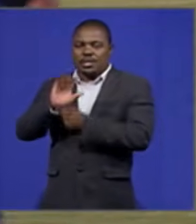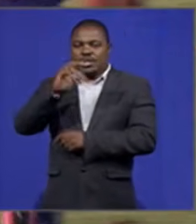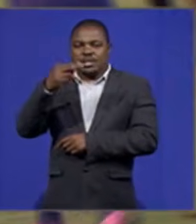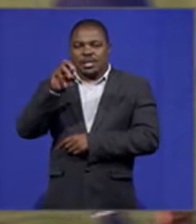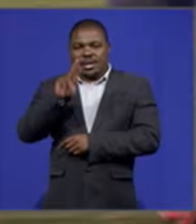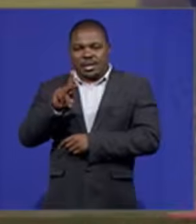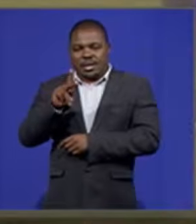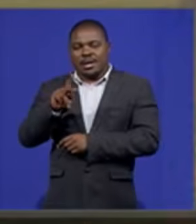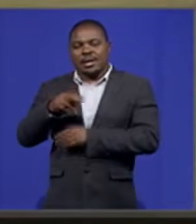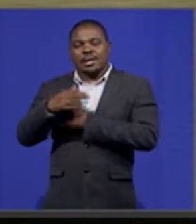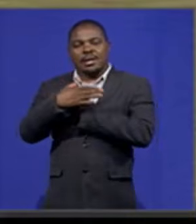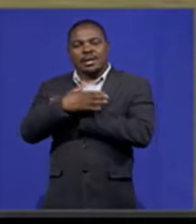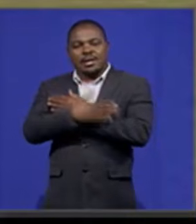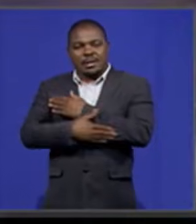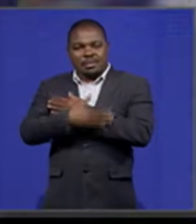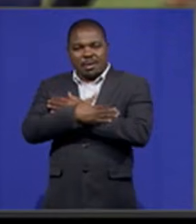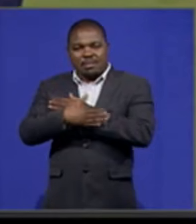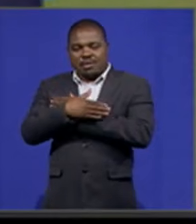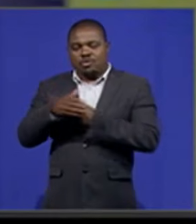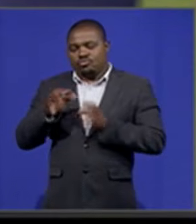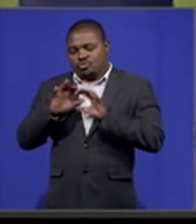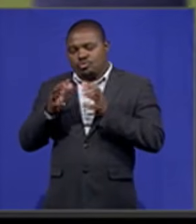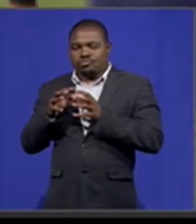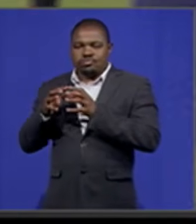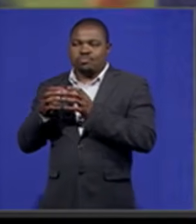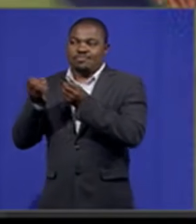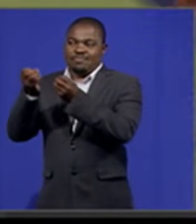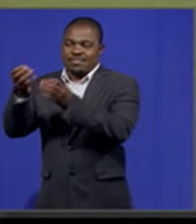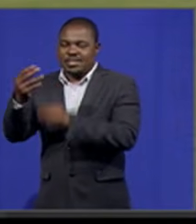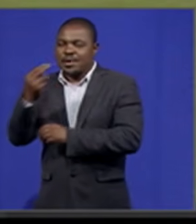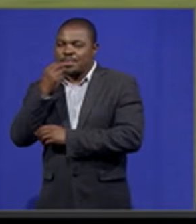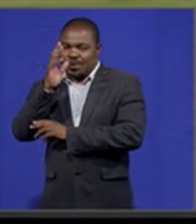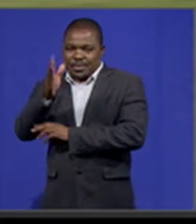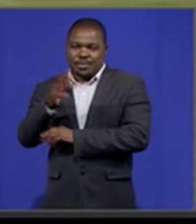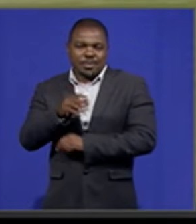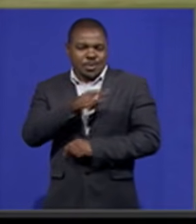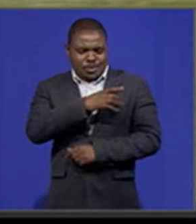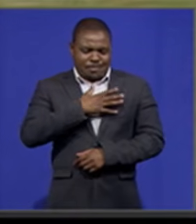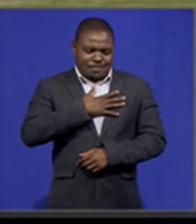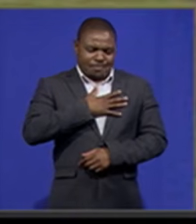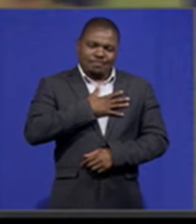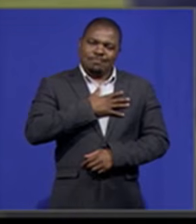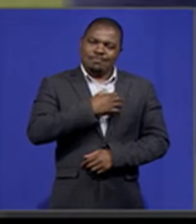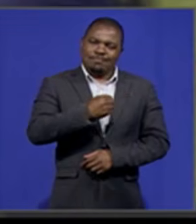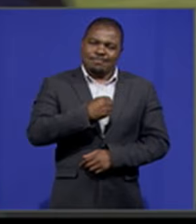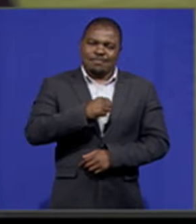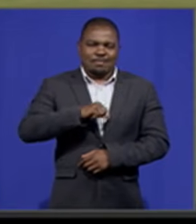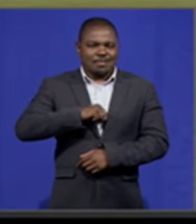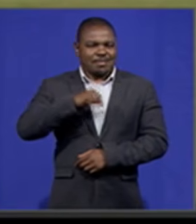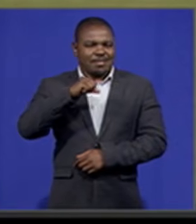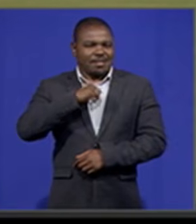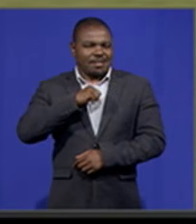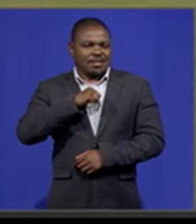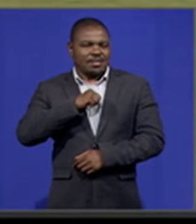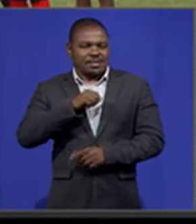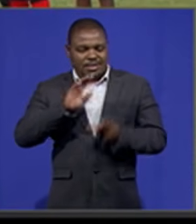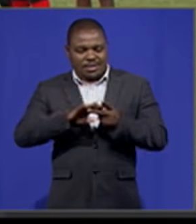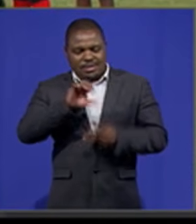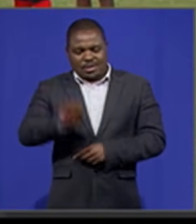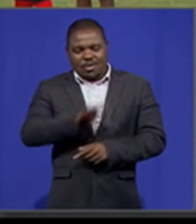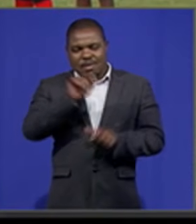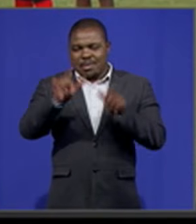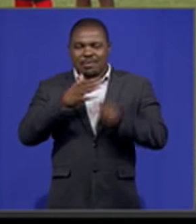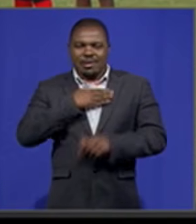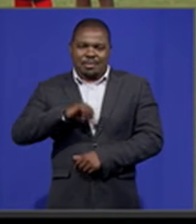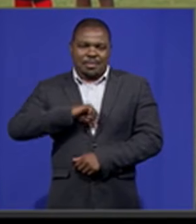la Mercedes-Benz Georgia. Monyetla ona ke wa ikotla sefuba ho Hyman Maree le ma-Afrika Borwa.